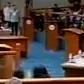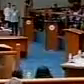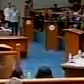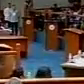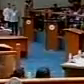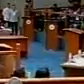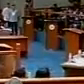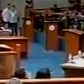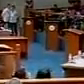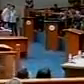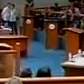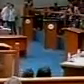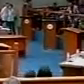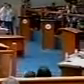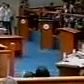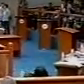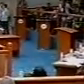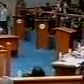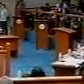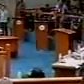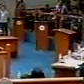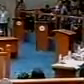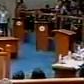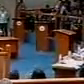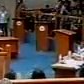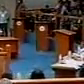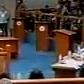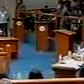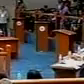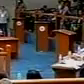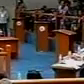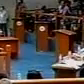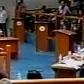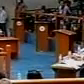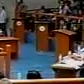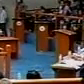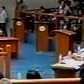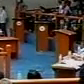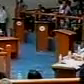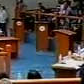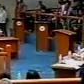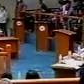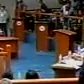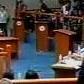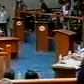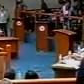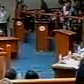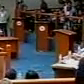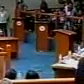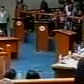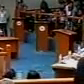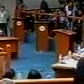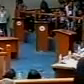Bank President he's standing his ground of not really wanting to reveal more than what's necessary because as he says